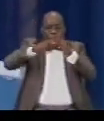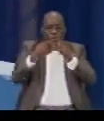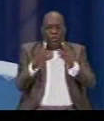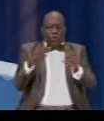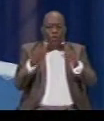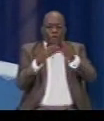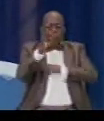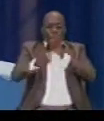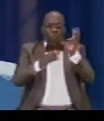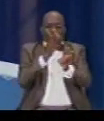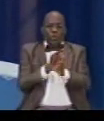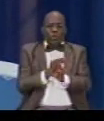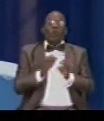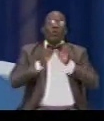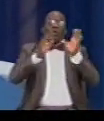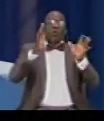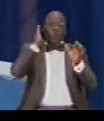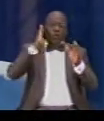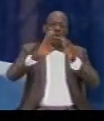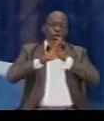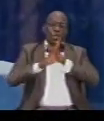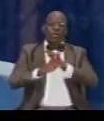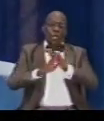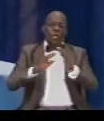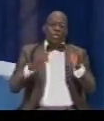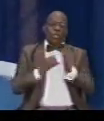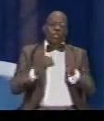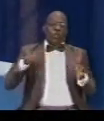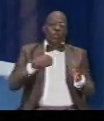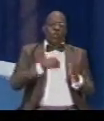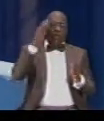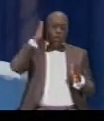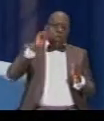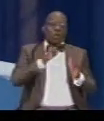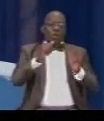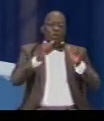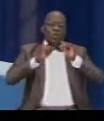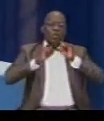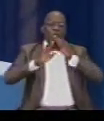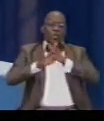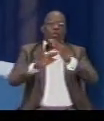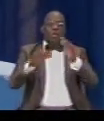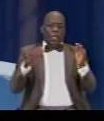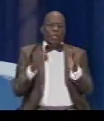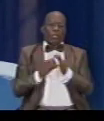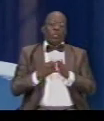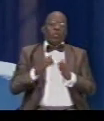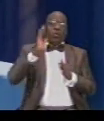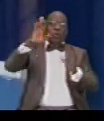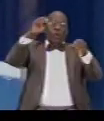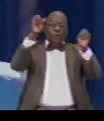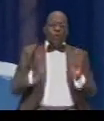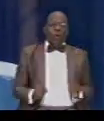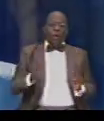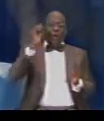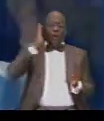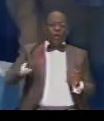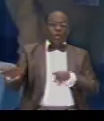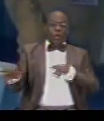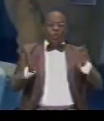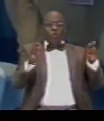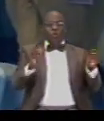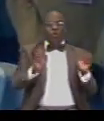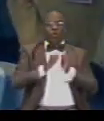nothing will hinder it. We will not hinder it. Lord, your power will move